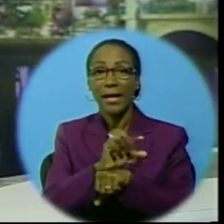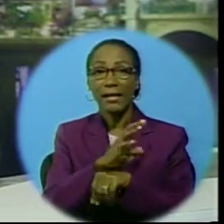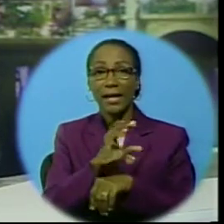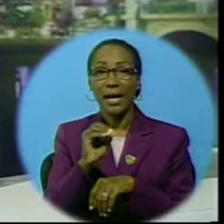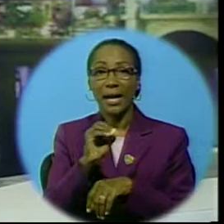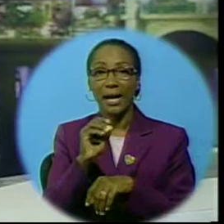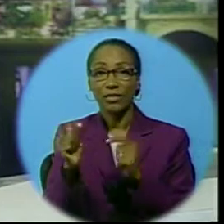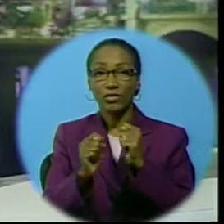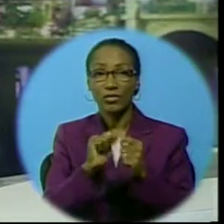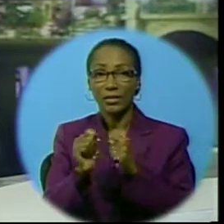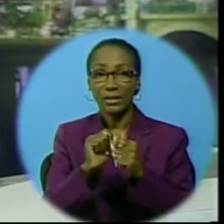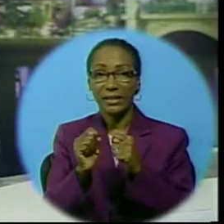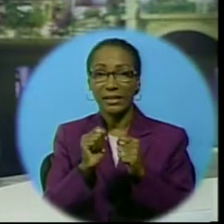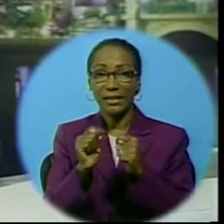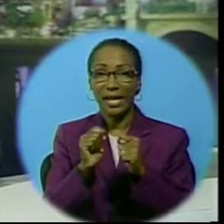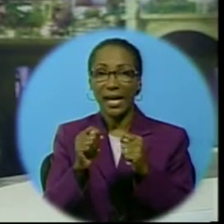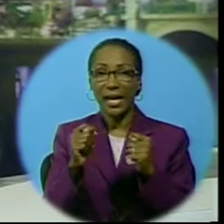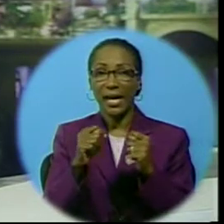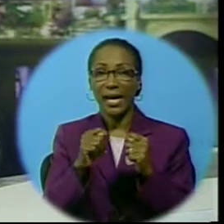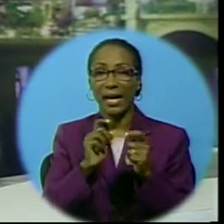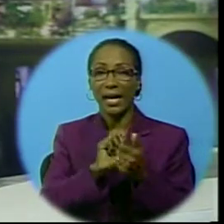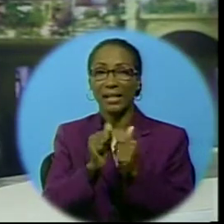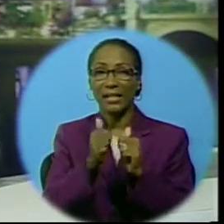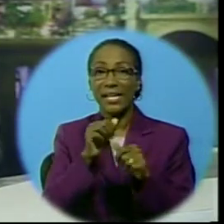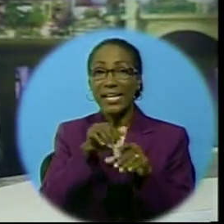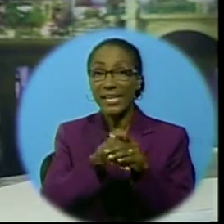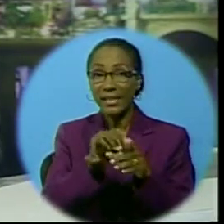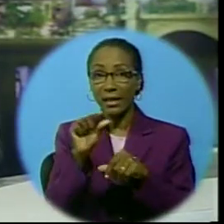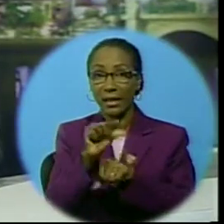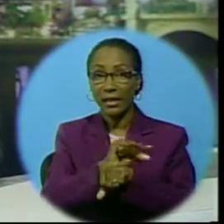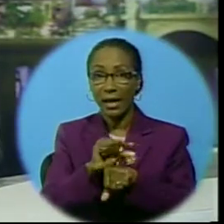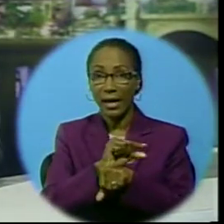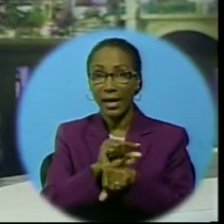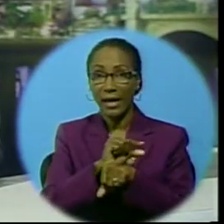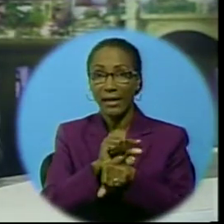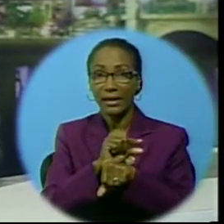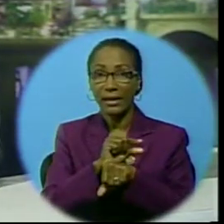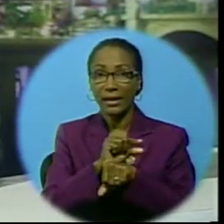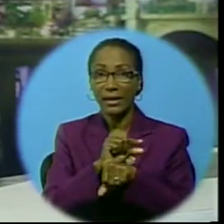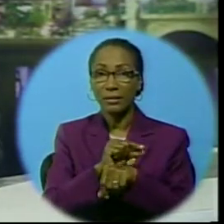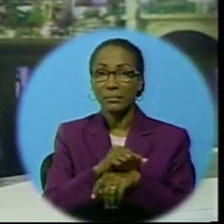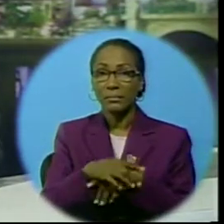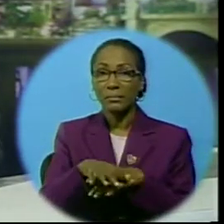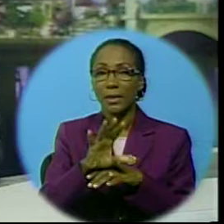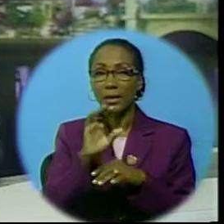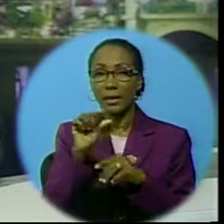draw. Scores at the Guyana National Stadium: the Jaguars 291 and